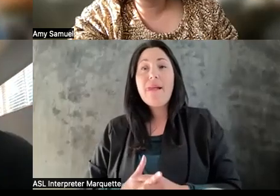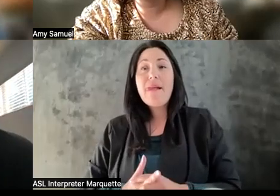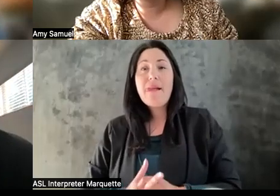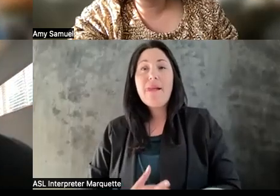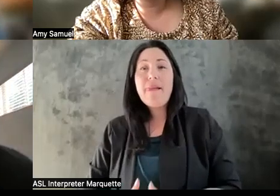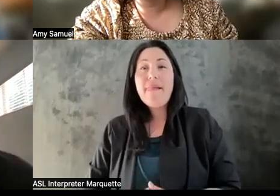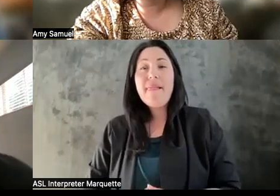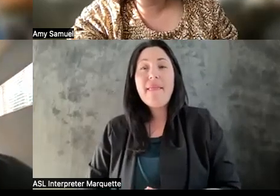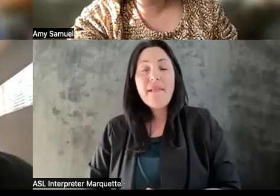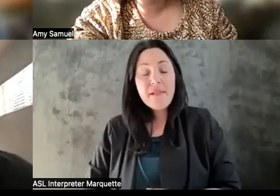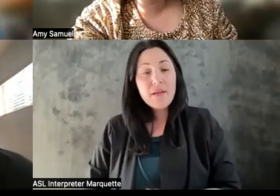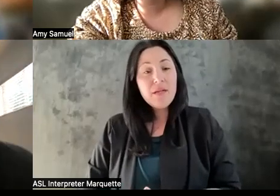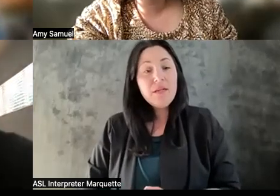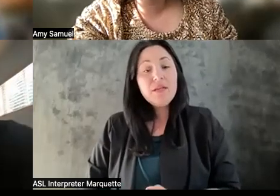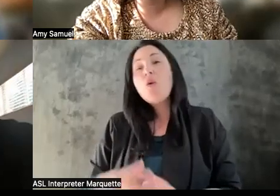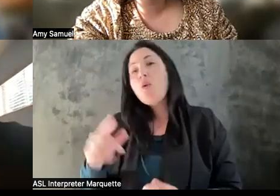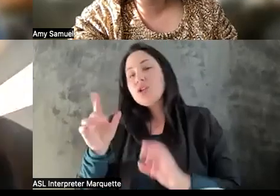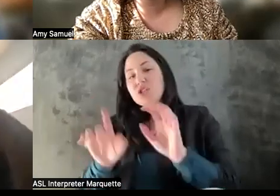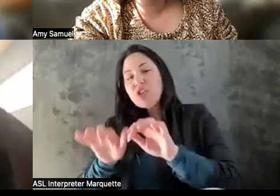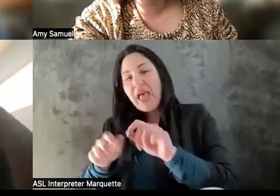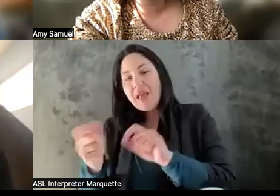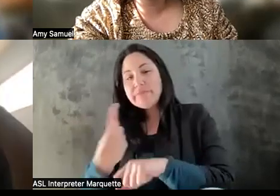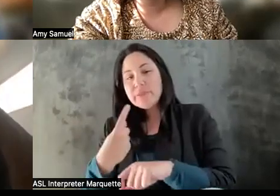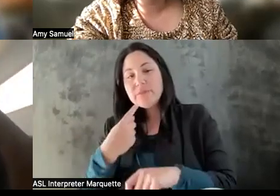All right. What does communication look